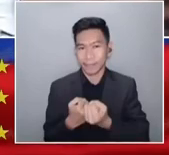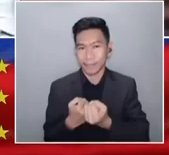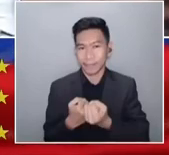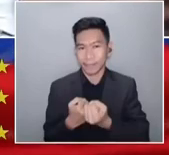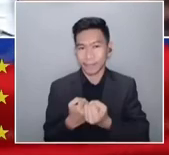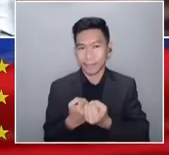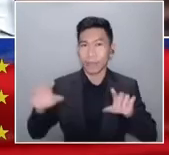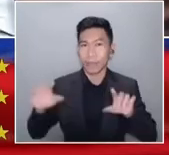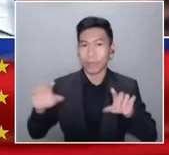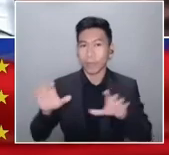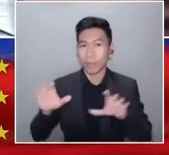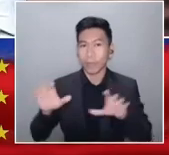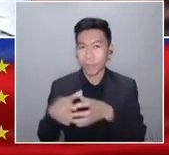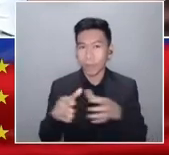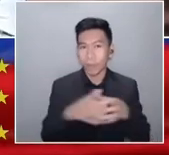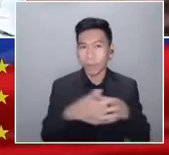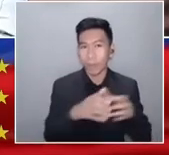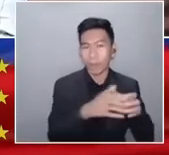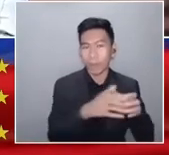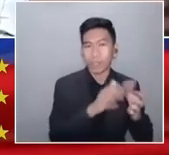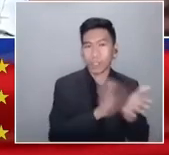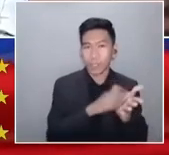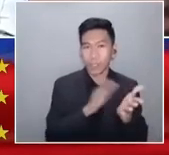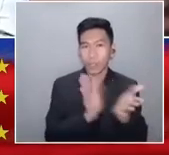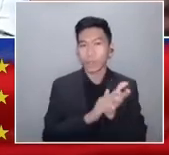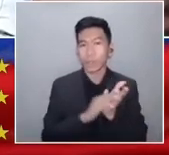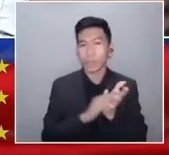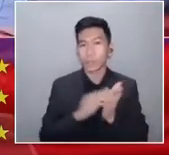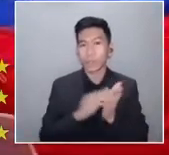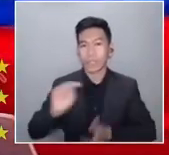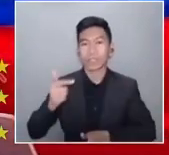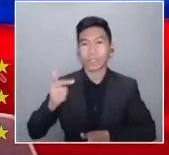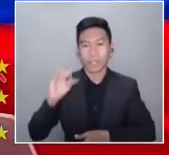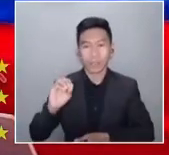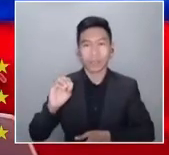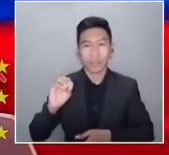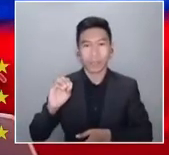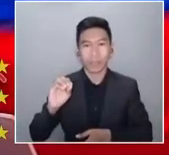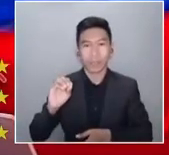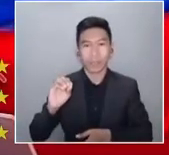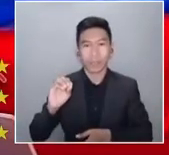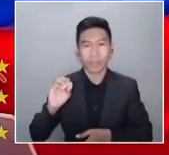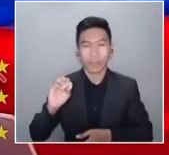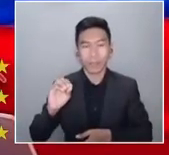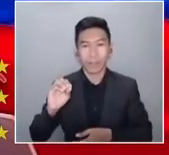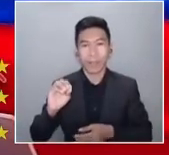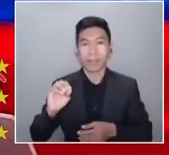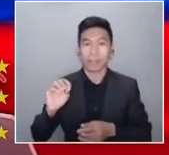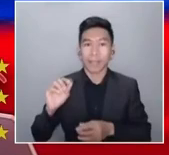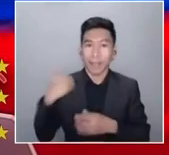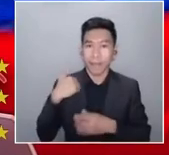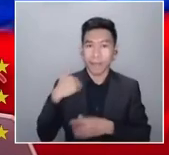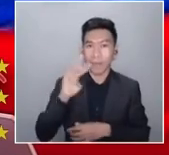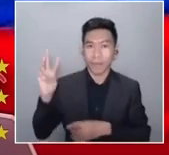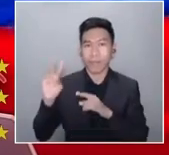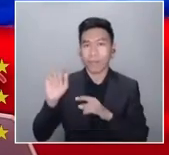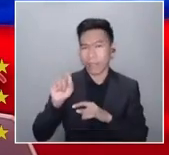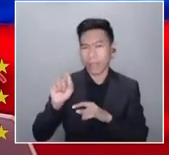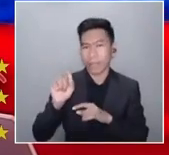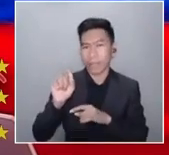www.manysdlopez.com. Nandyan po ang detalye. Yan po ay it consists of people empowerment, it consists